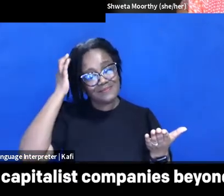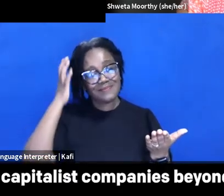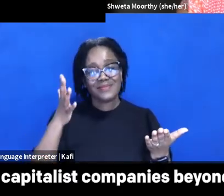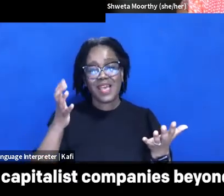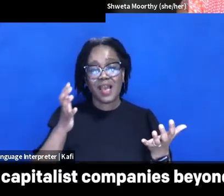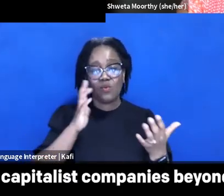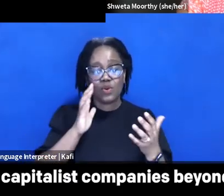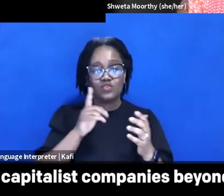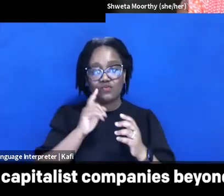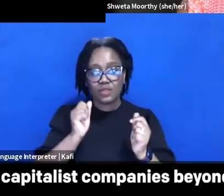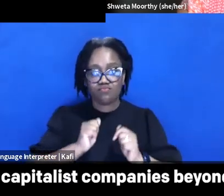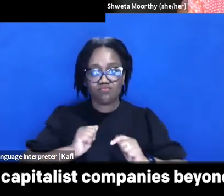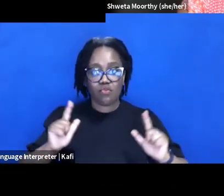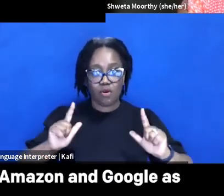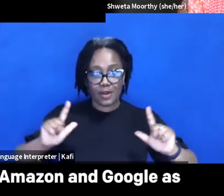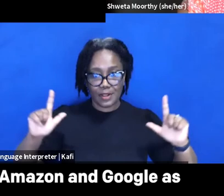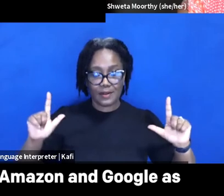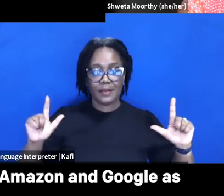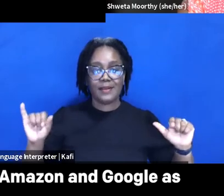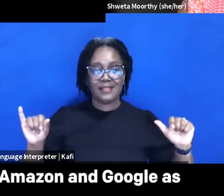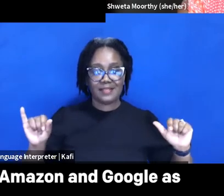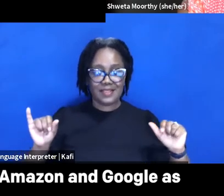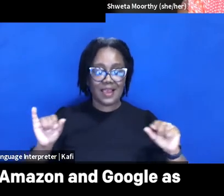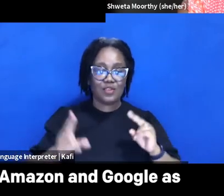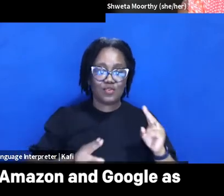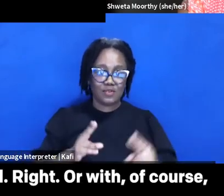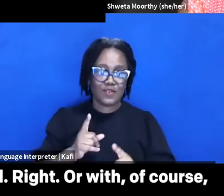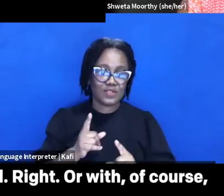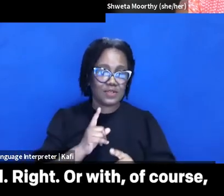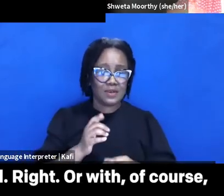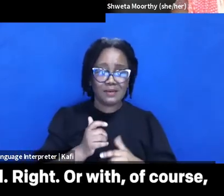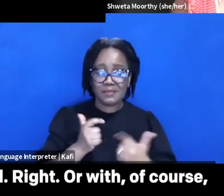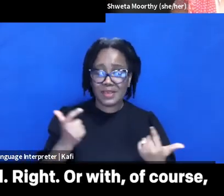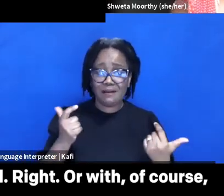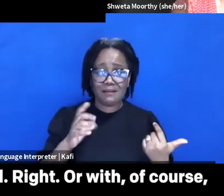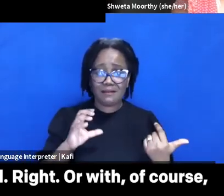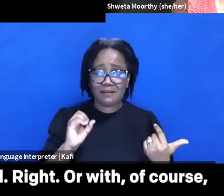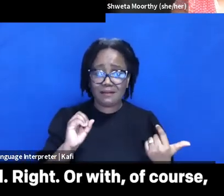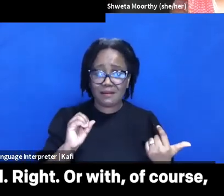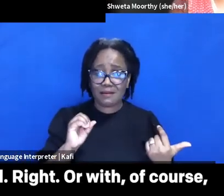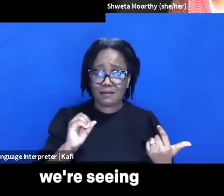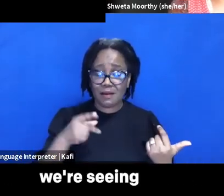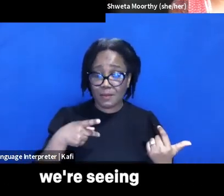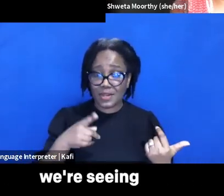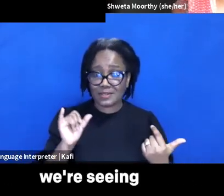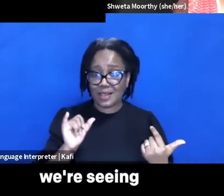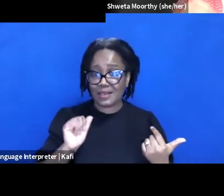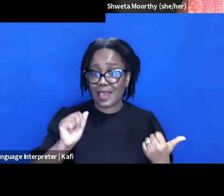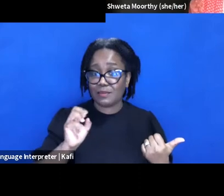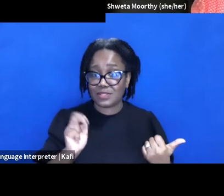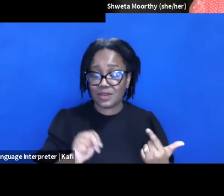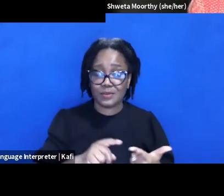global capitalist companies beyond the Amazon and Google as well, right? Though with, of course, we're